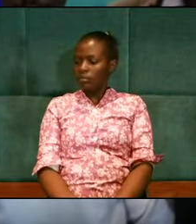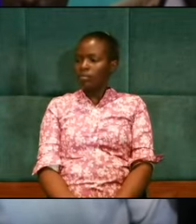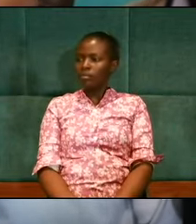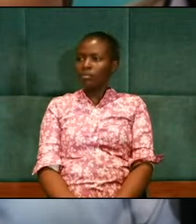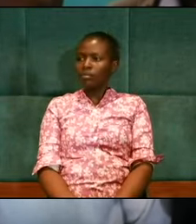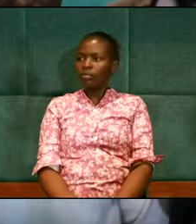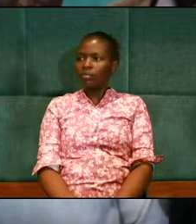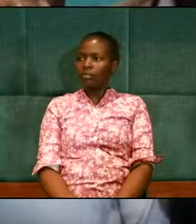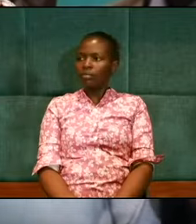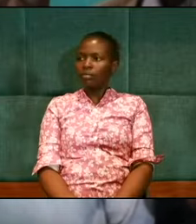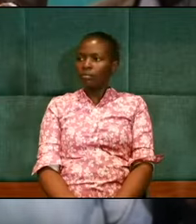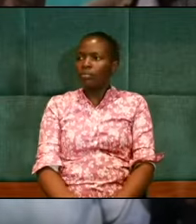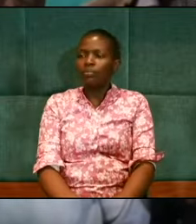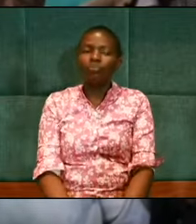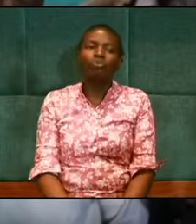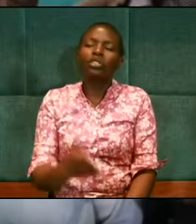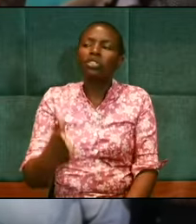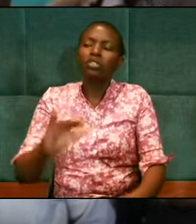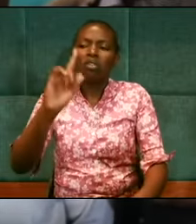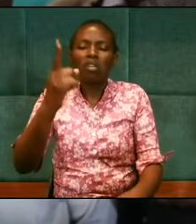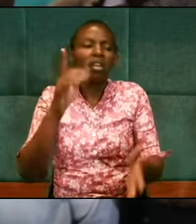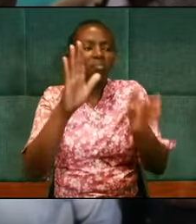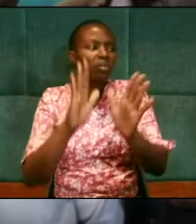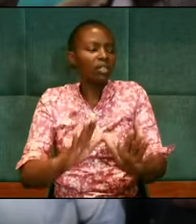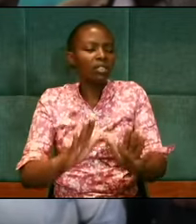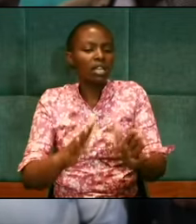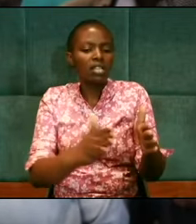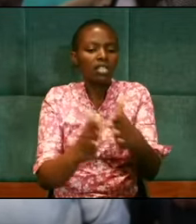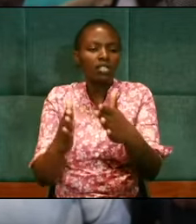it. This is a very important season this night.